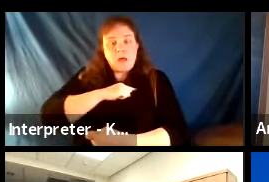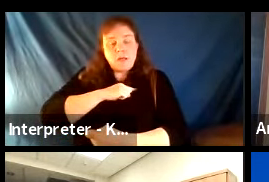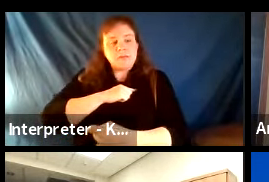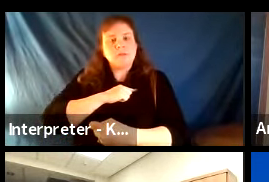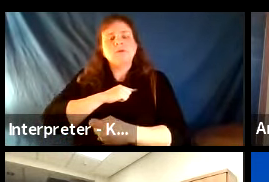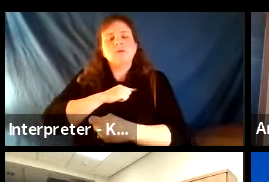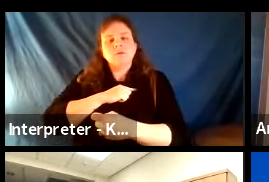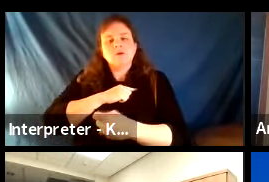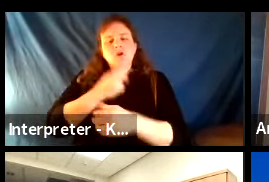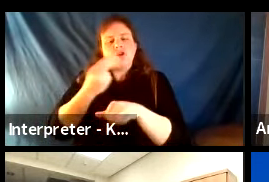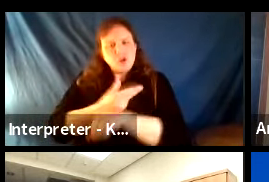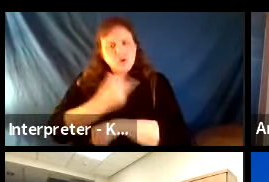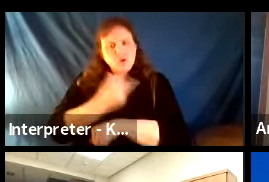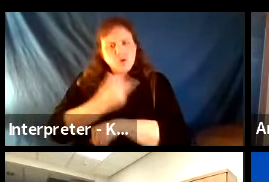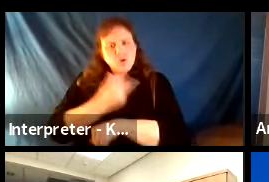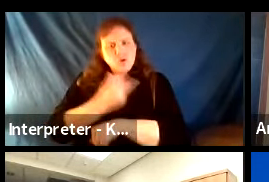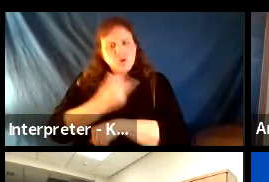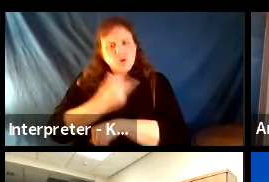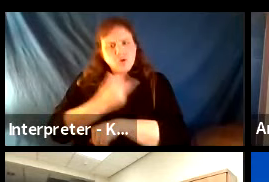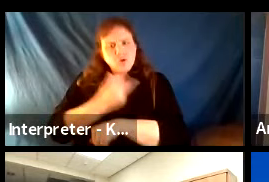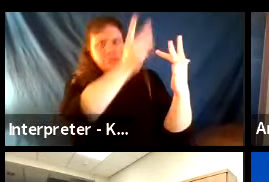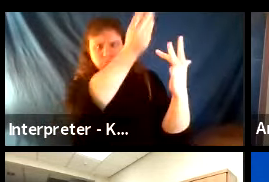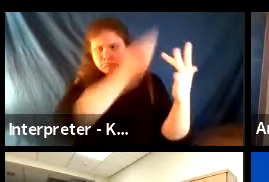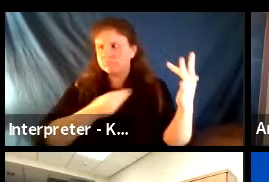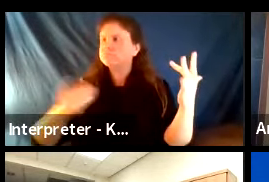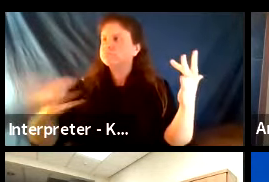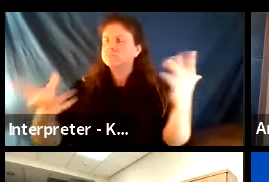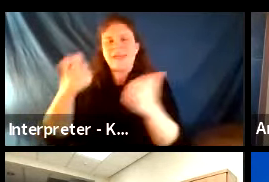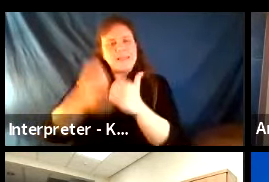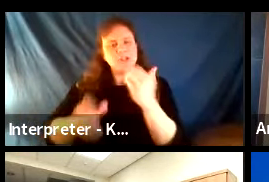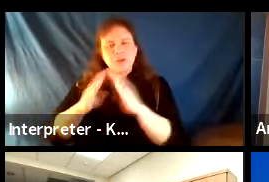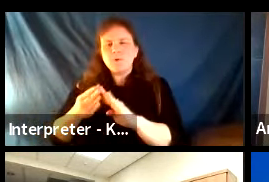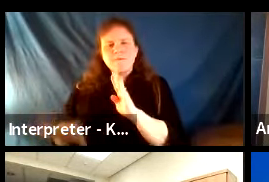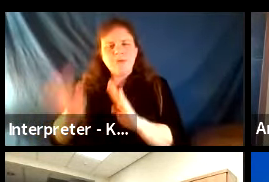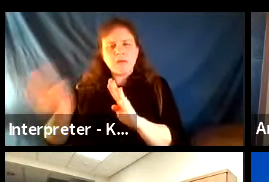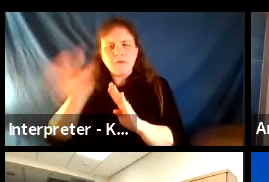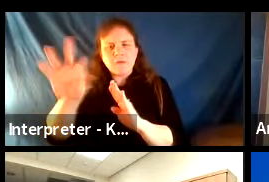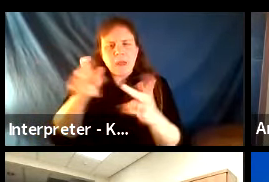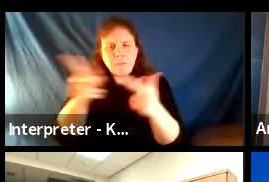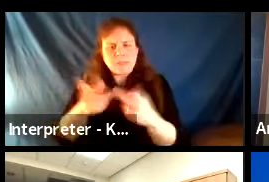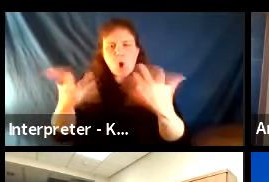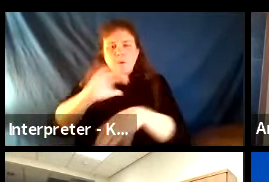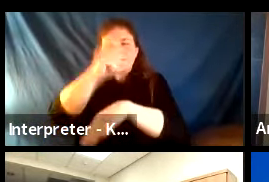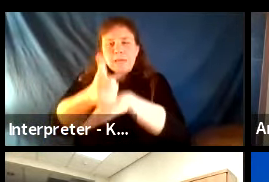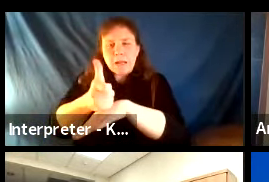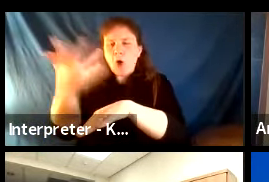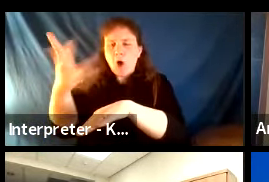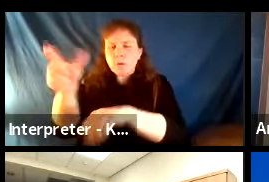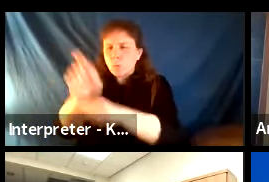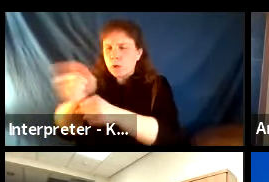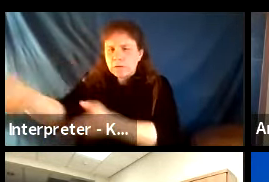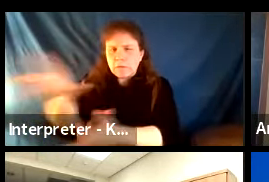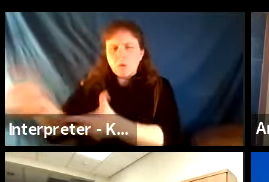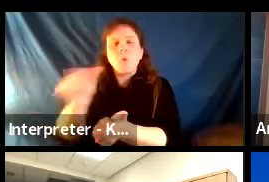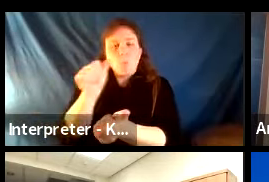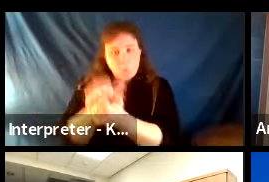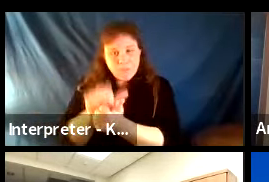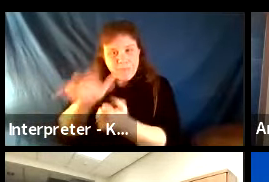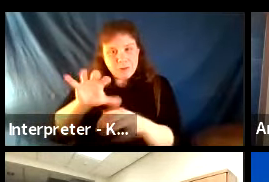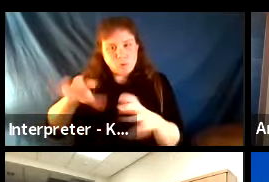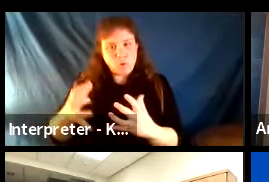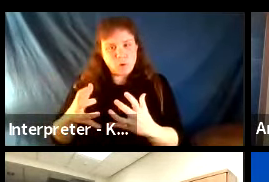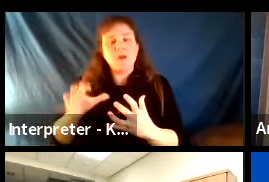by community, I think is the best way that we can get at a broader population through an equity